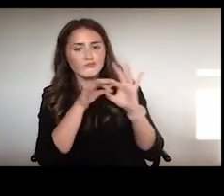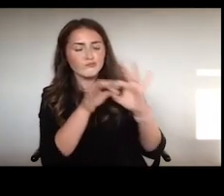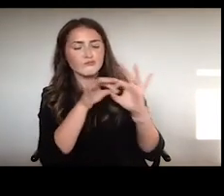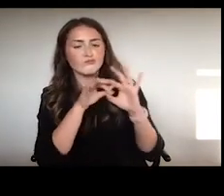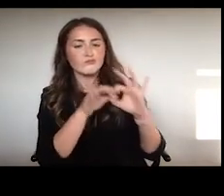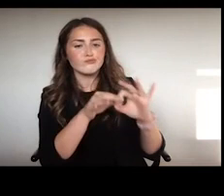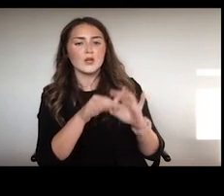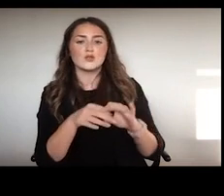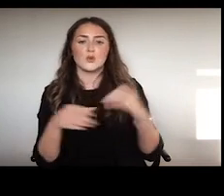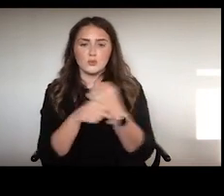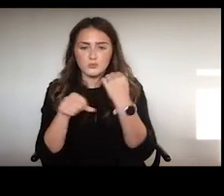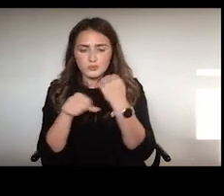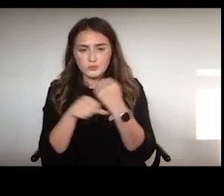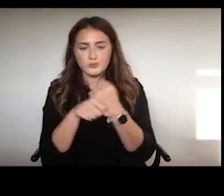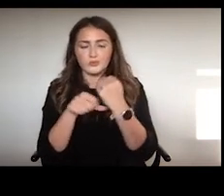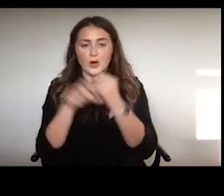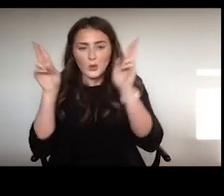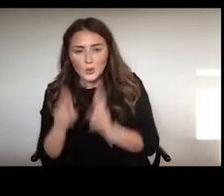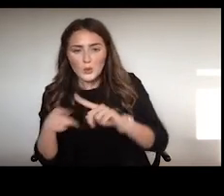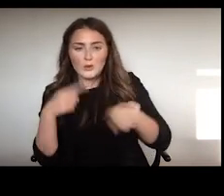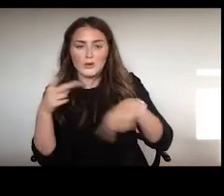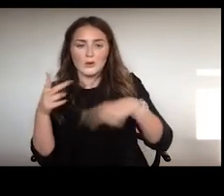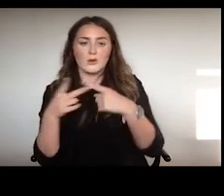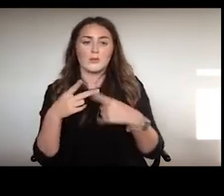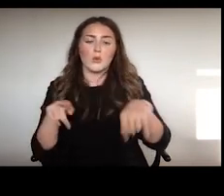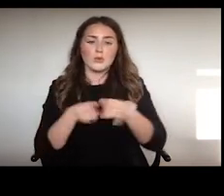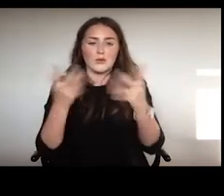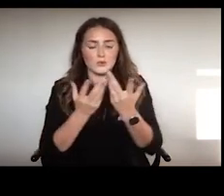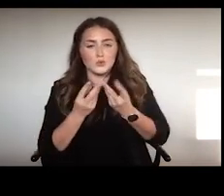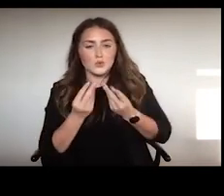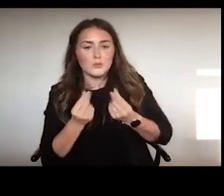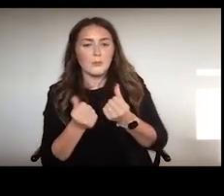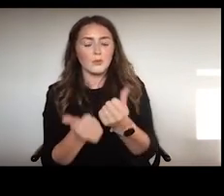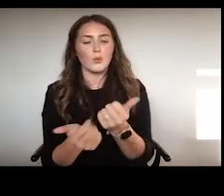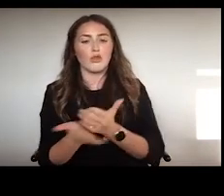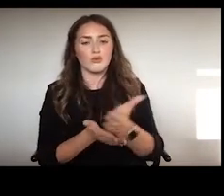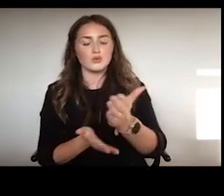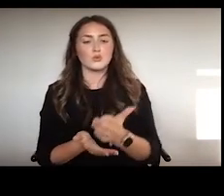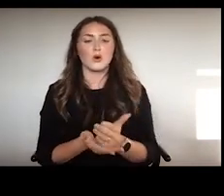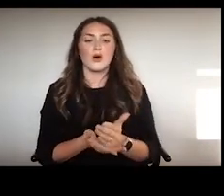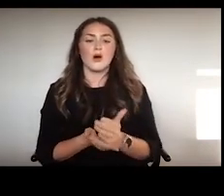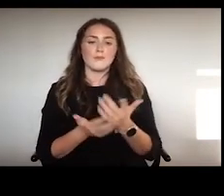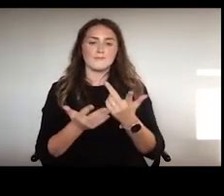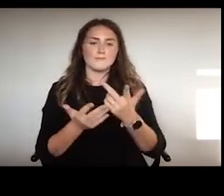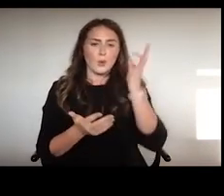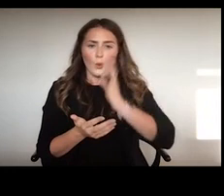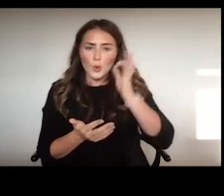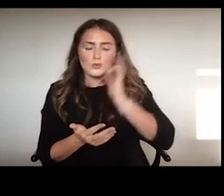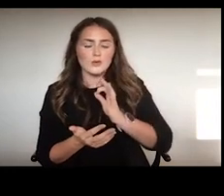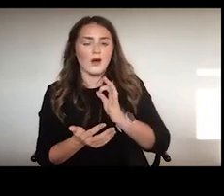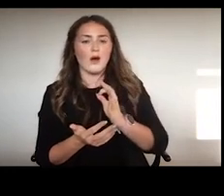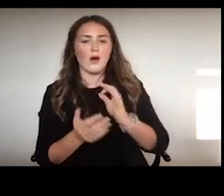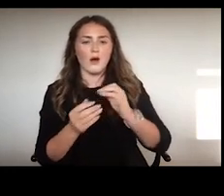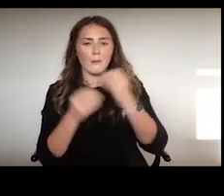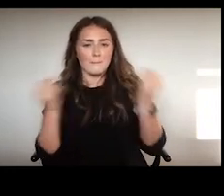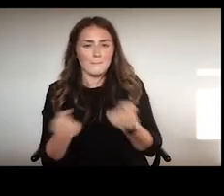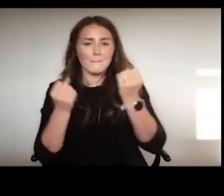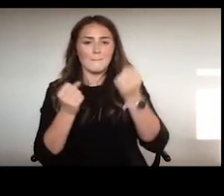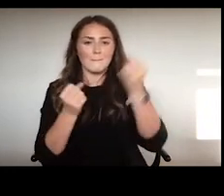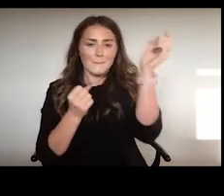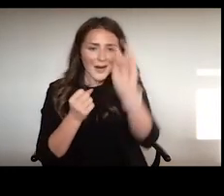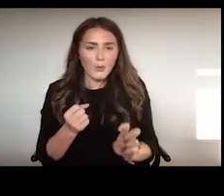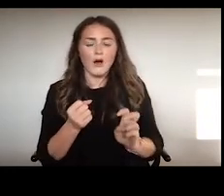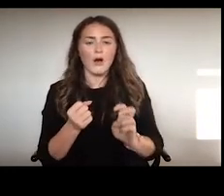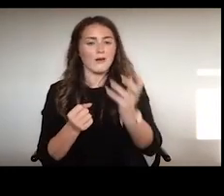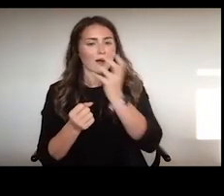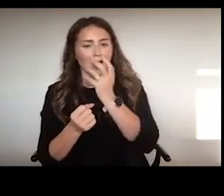the environmental impacts and shorten the duration of these works. There should be no disruption to the supply of power, water,